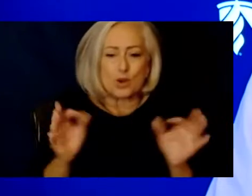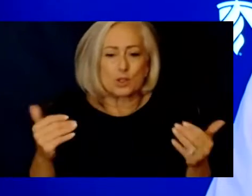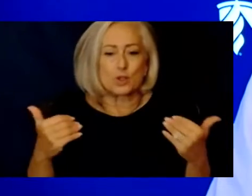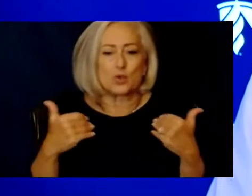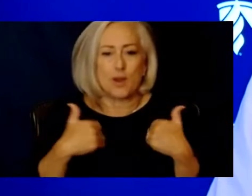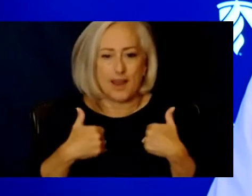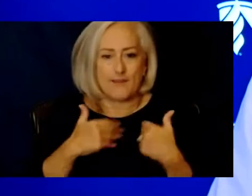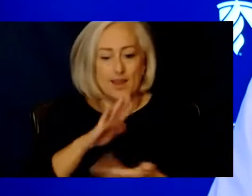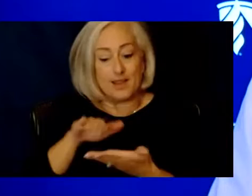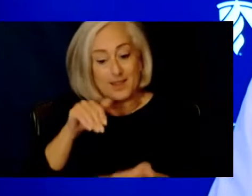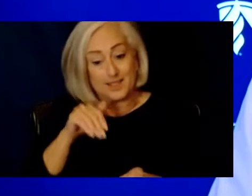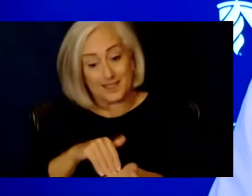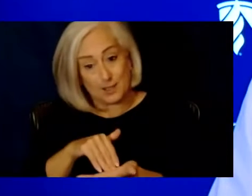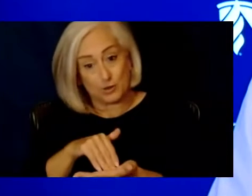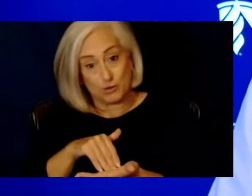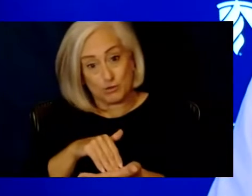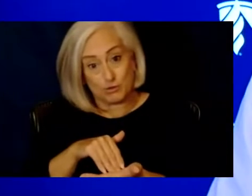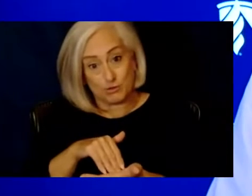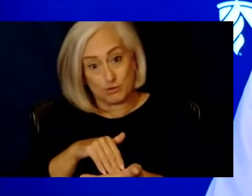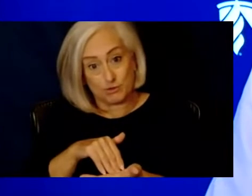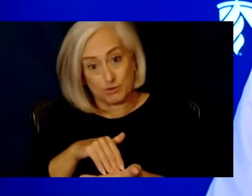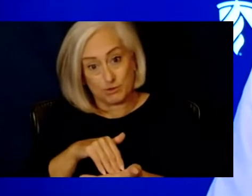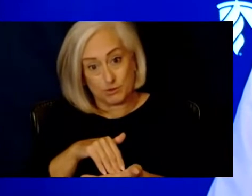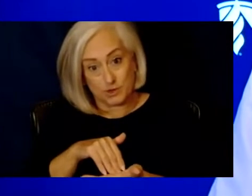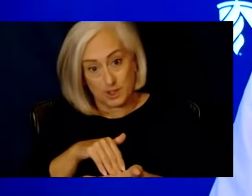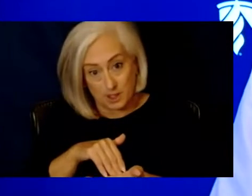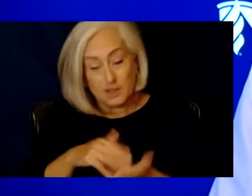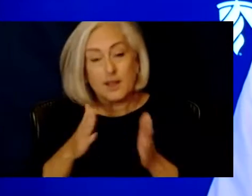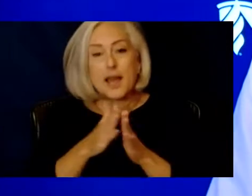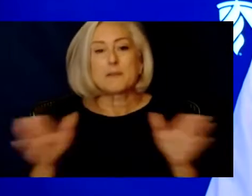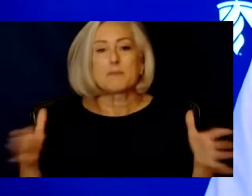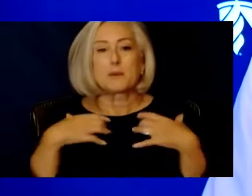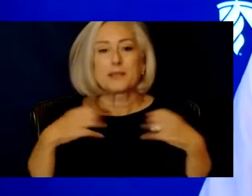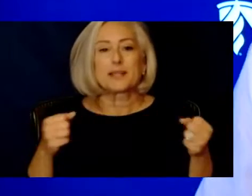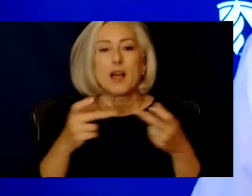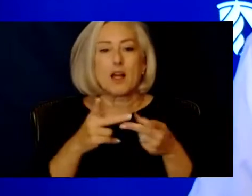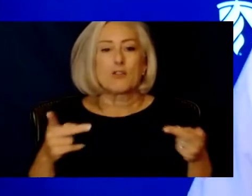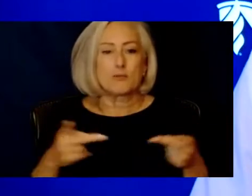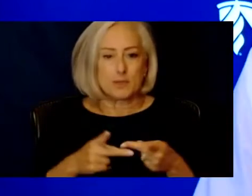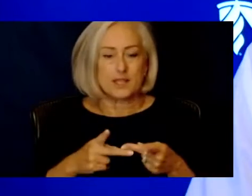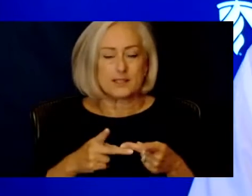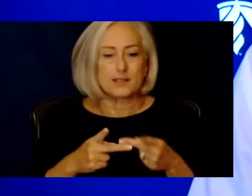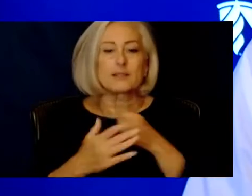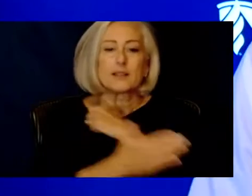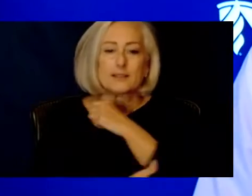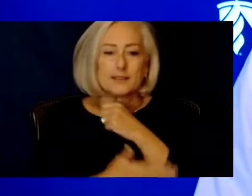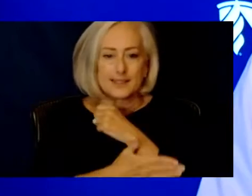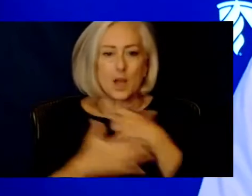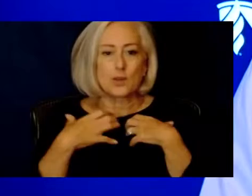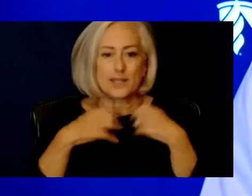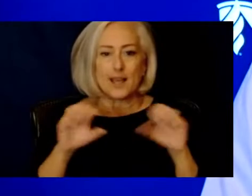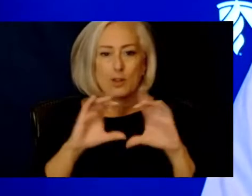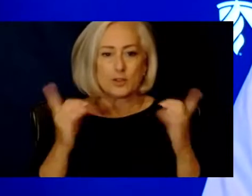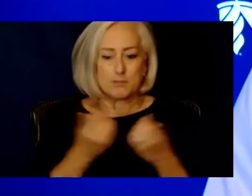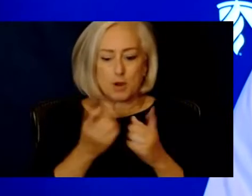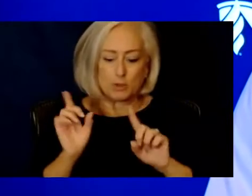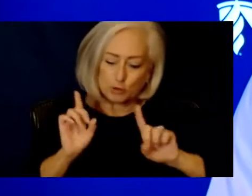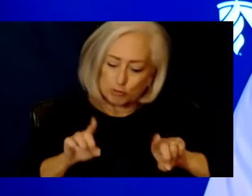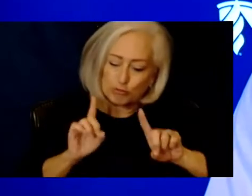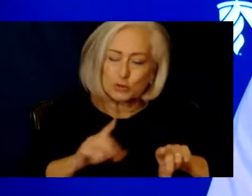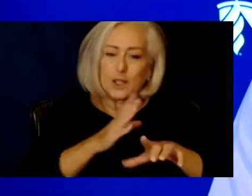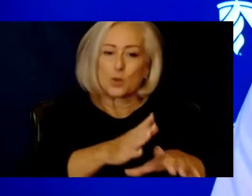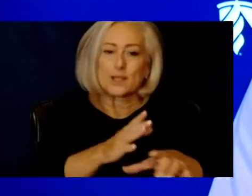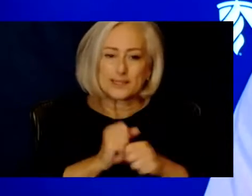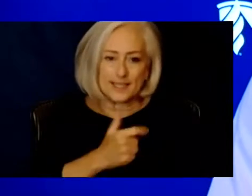centers and public health places, county health departments, where people can go and get vaccinated and stay up to date with